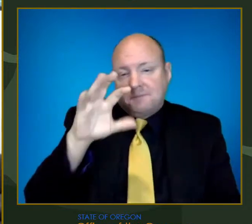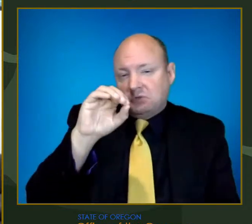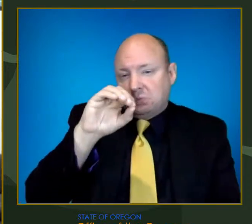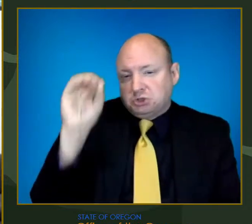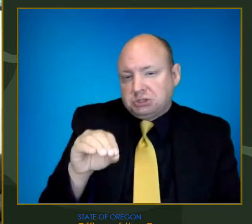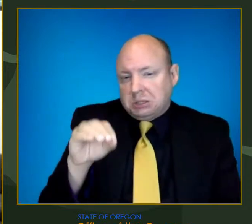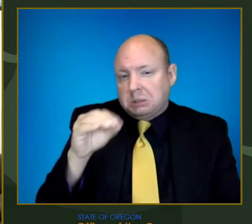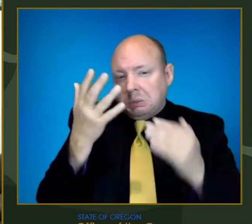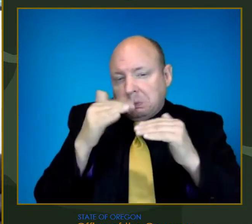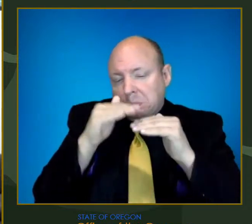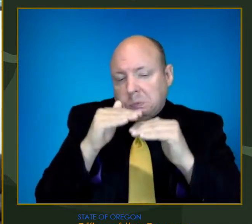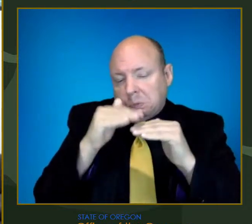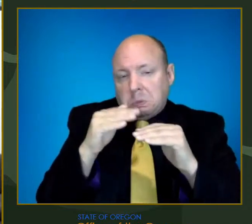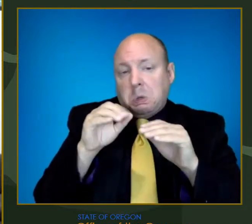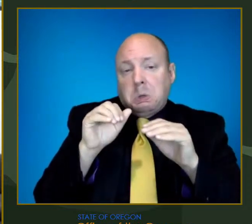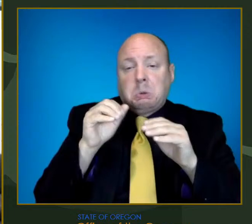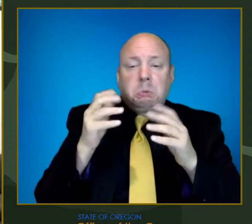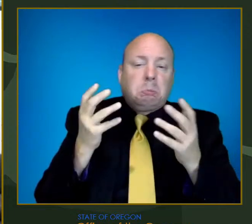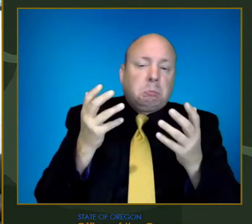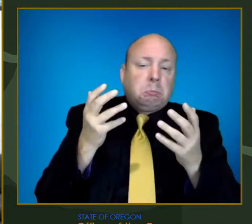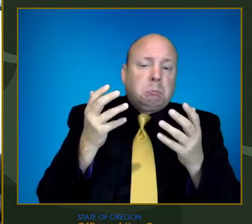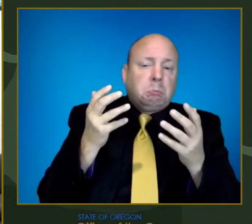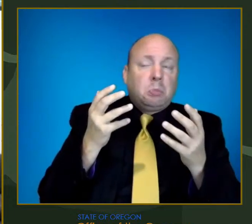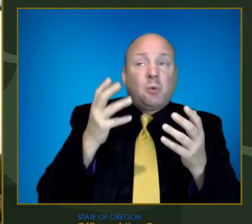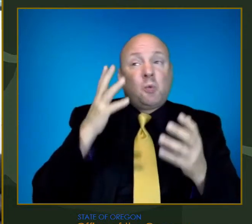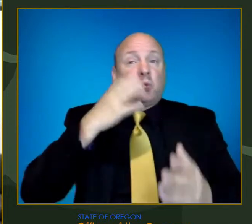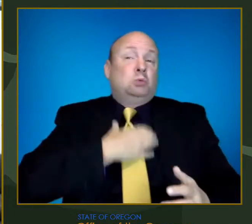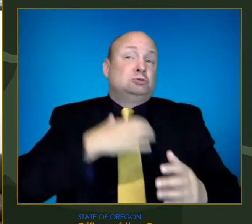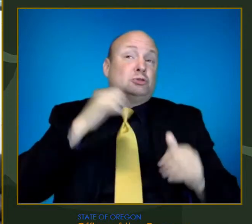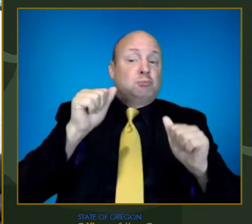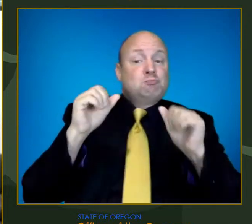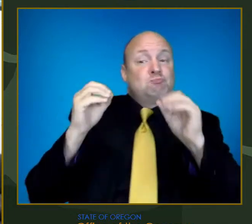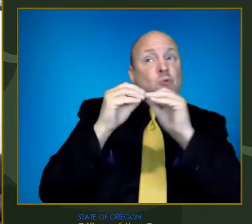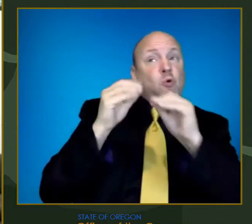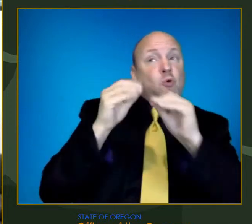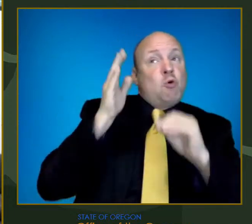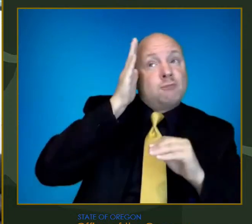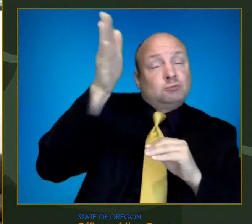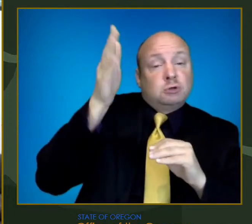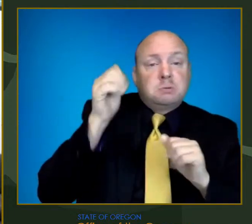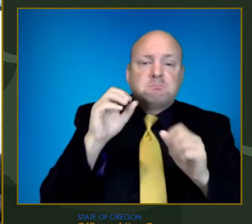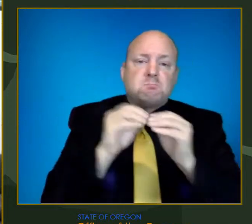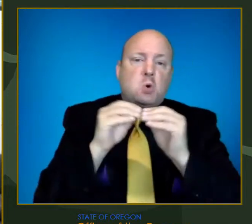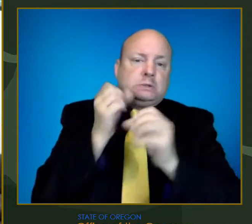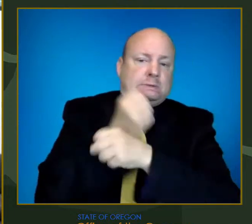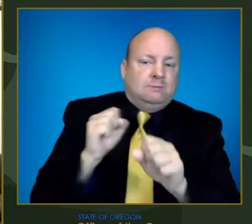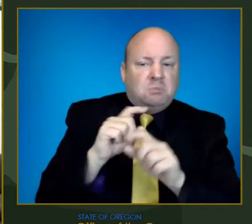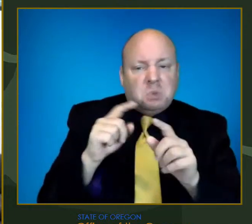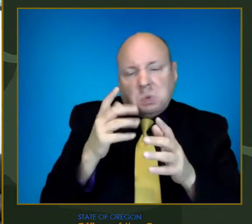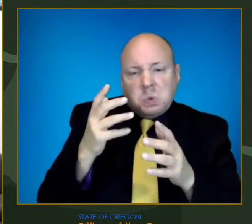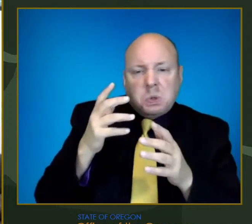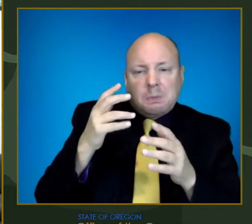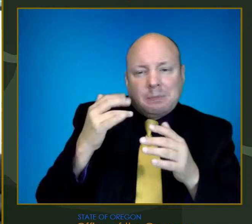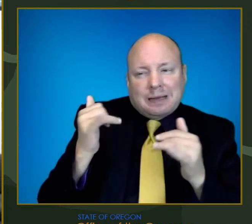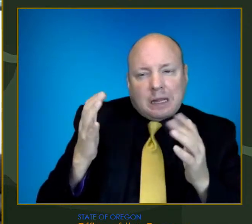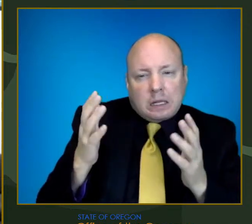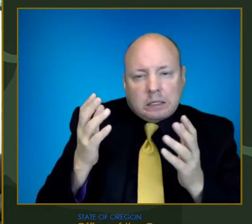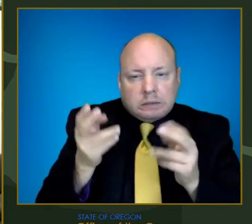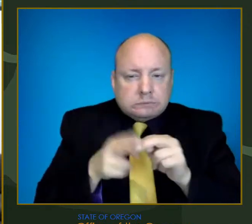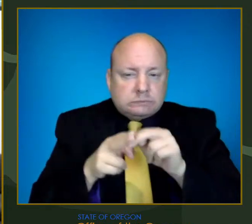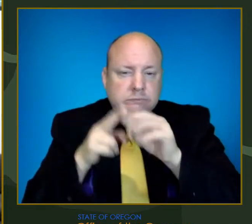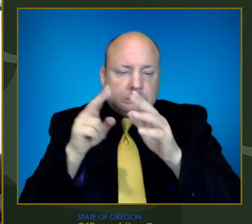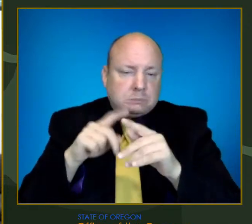that 50 to 55% range. And we would really like to see that increase. And that is actually where the fastest growth